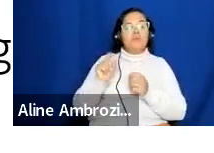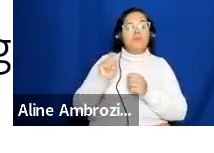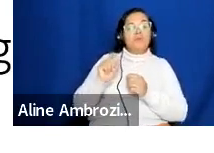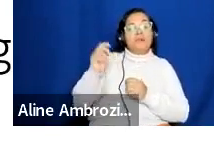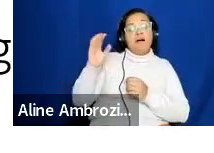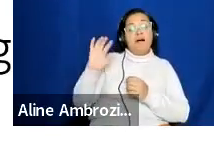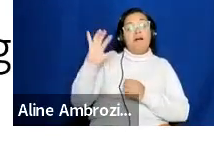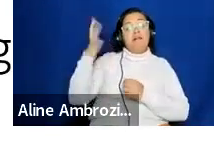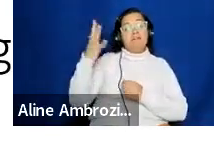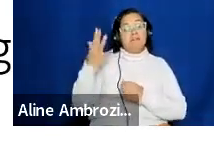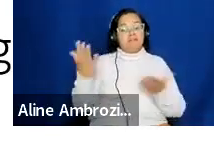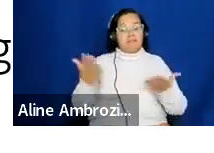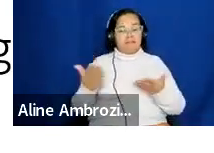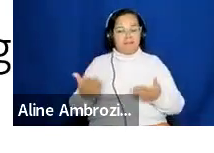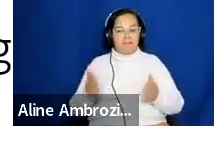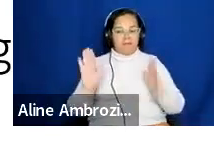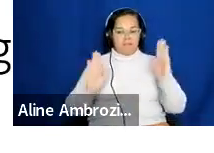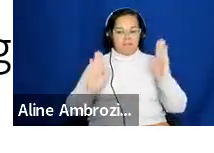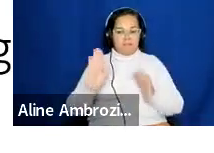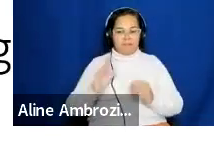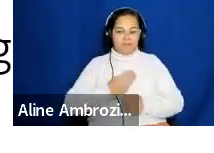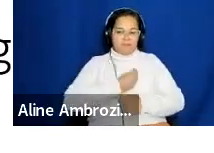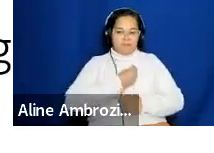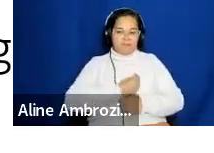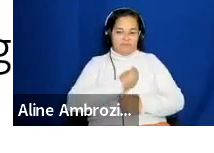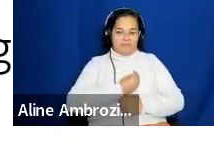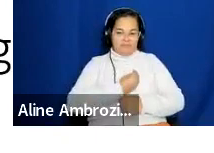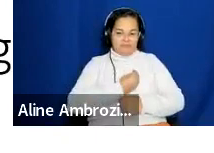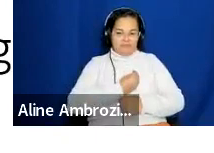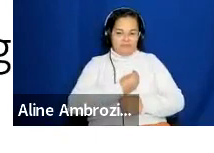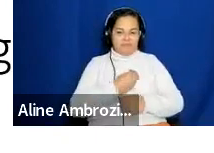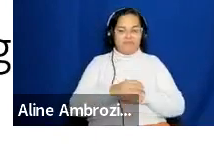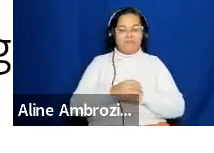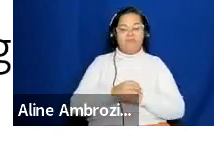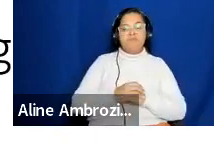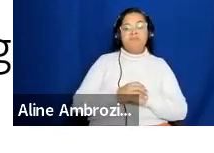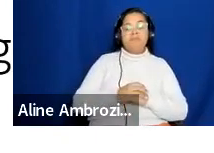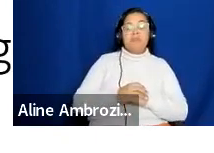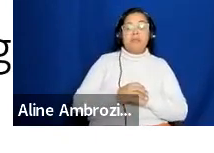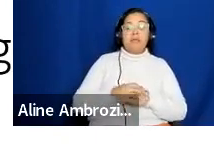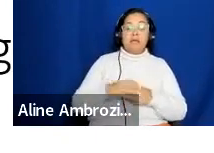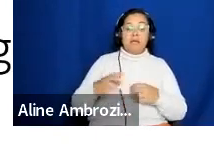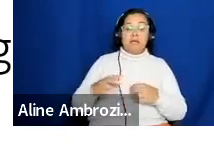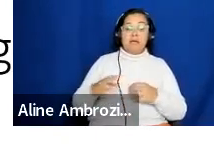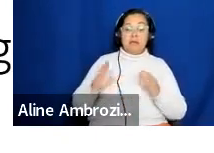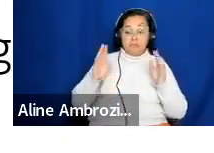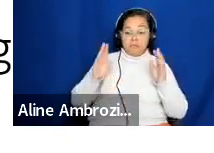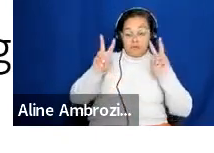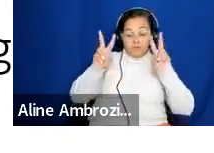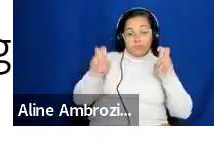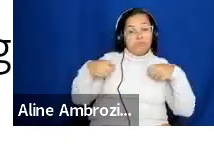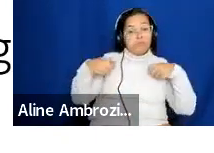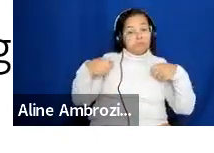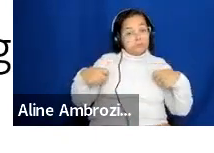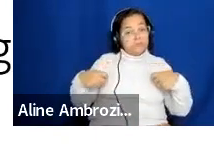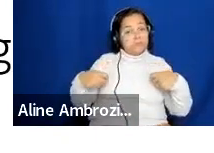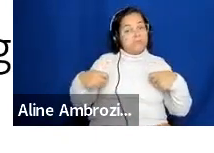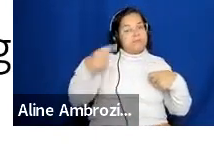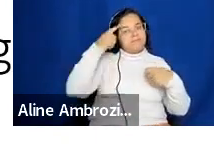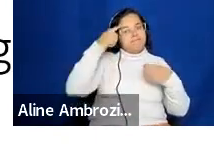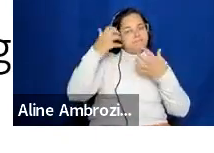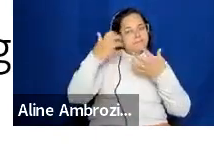And this is an issue, of course, in all historical treatments, and also an issue in Marx.